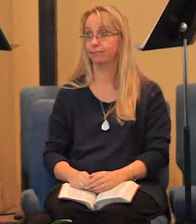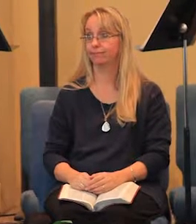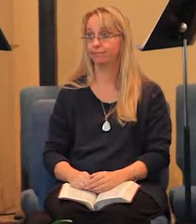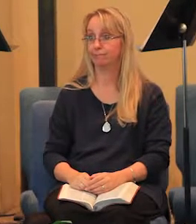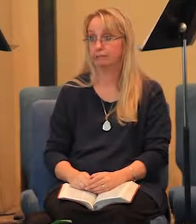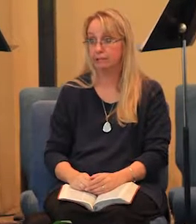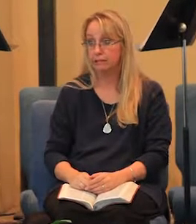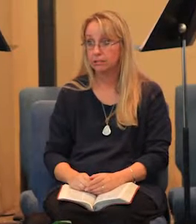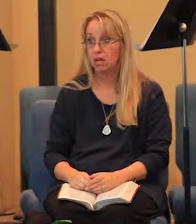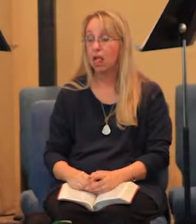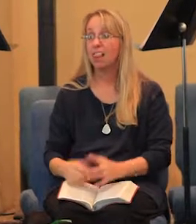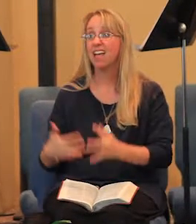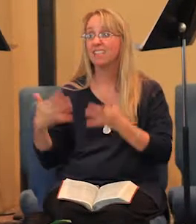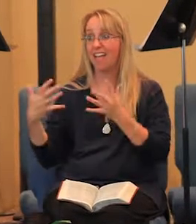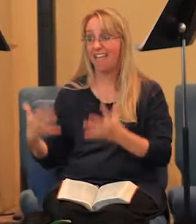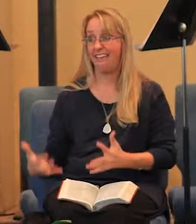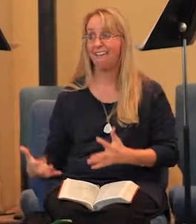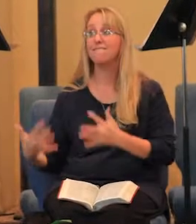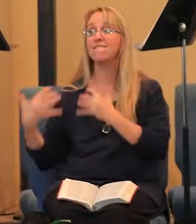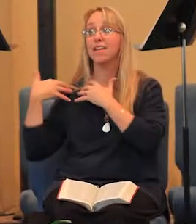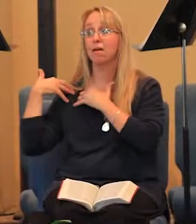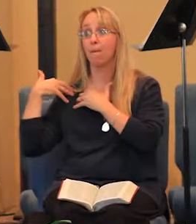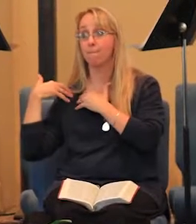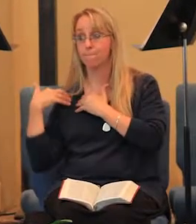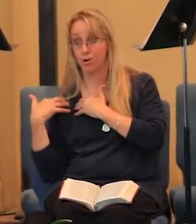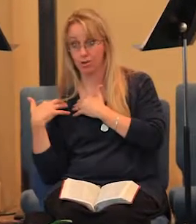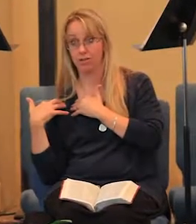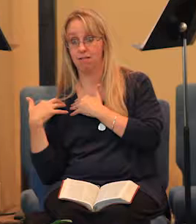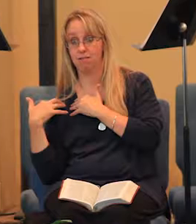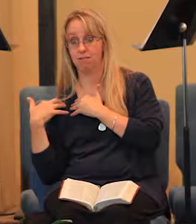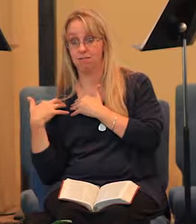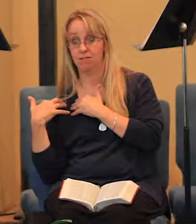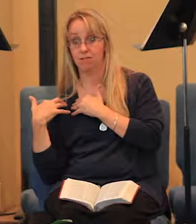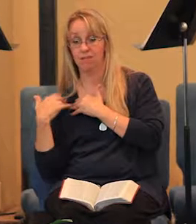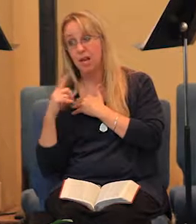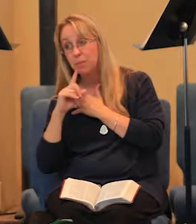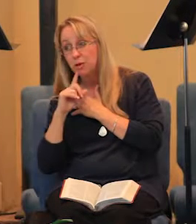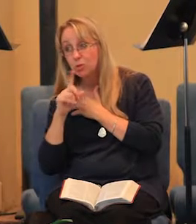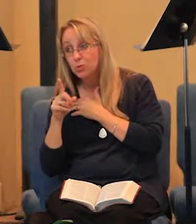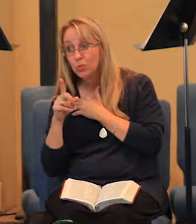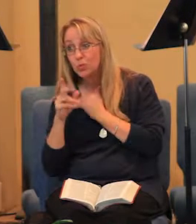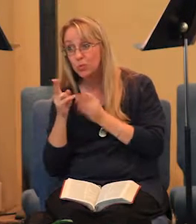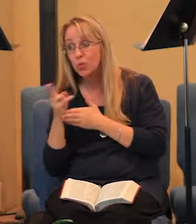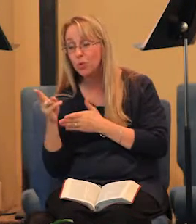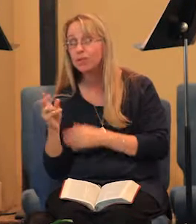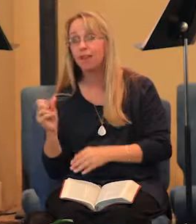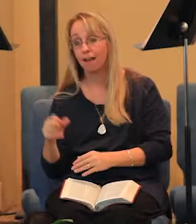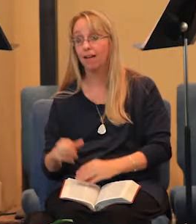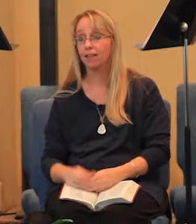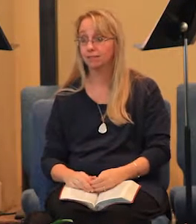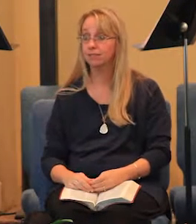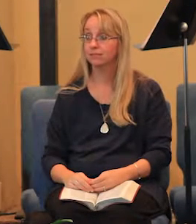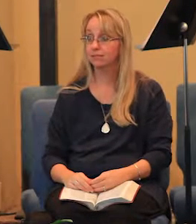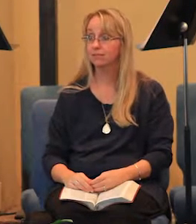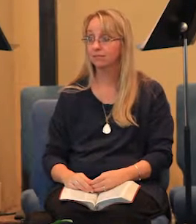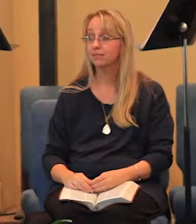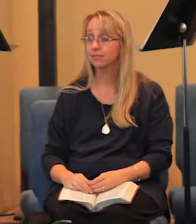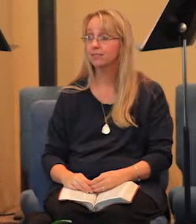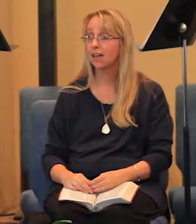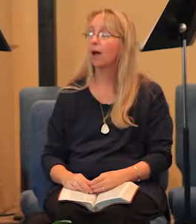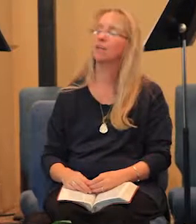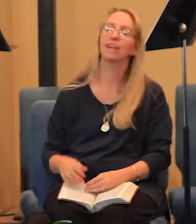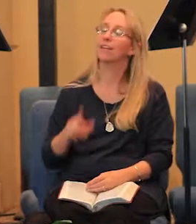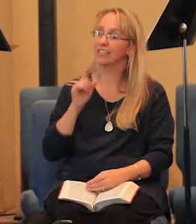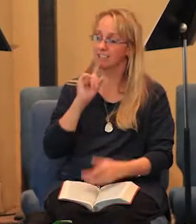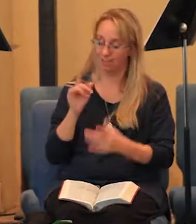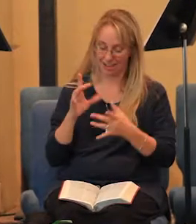That's a pretty heavy burden. But is it the truth? Well, yes. It is. As a matter of fact, he